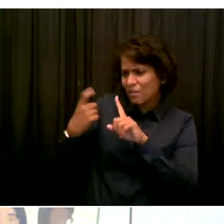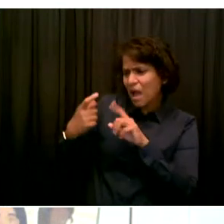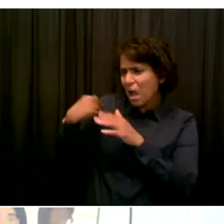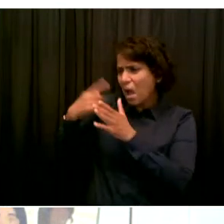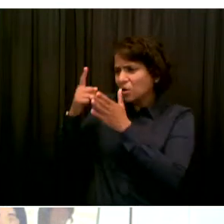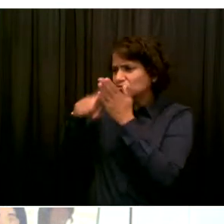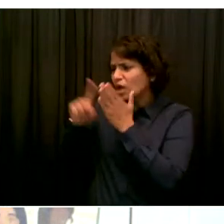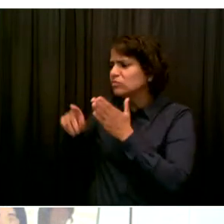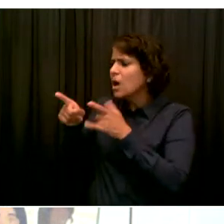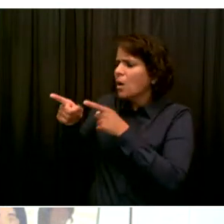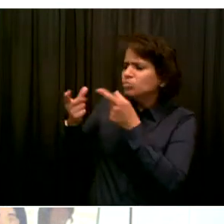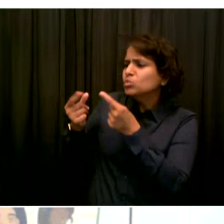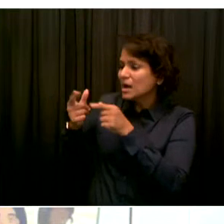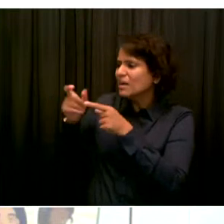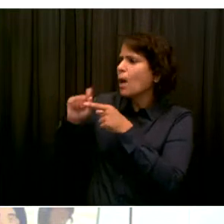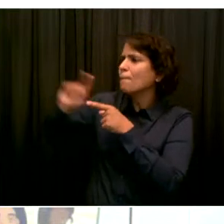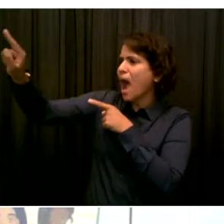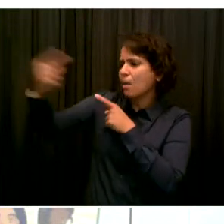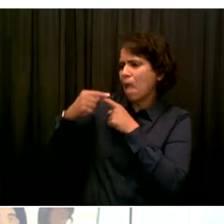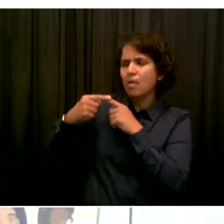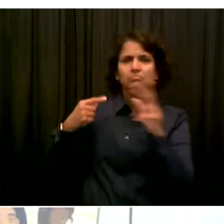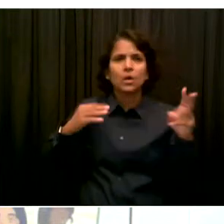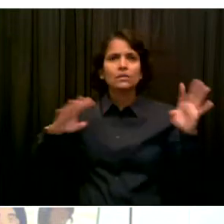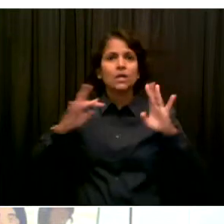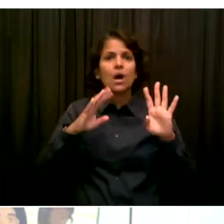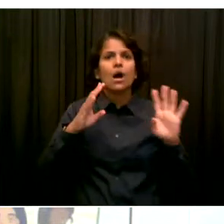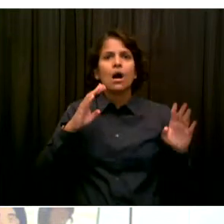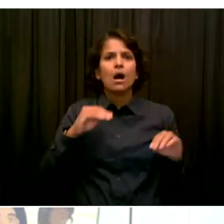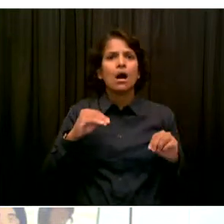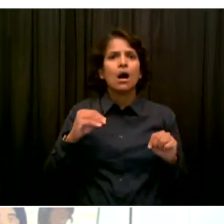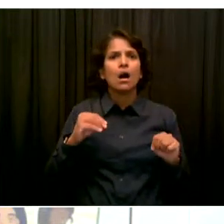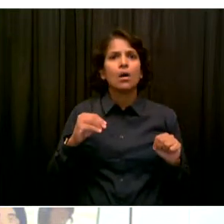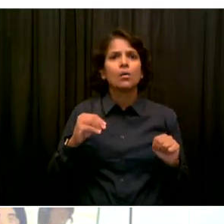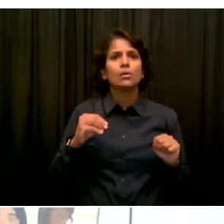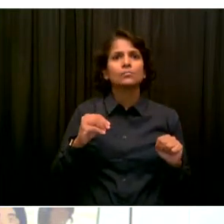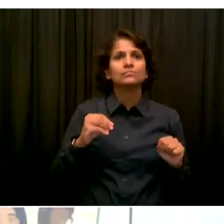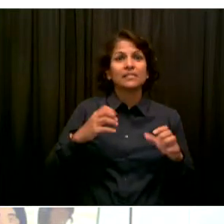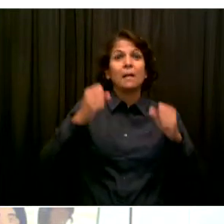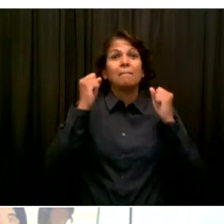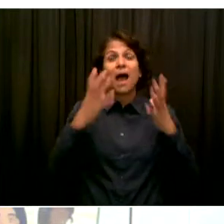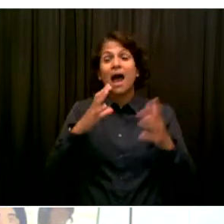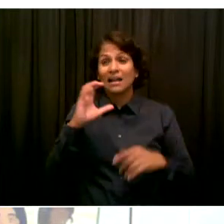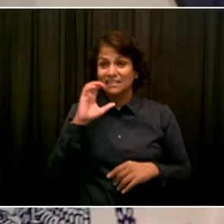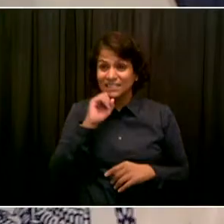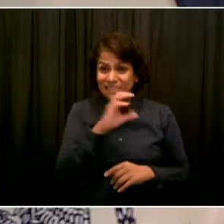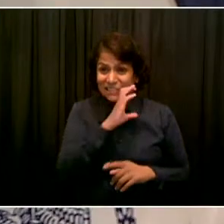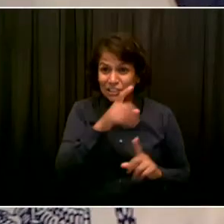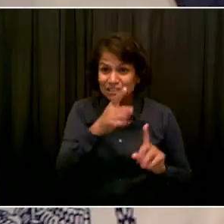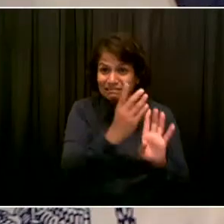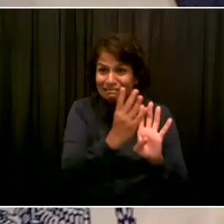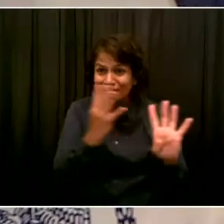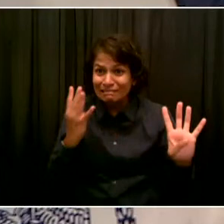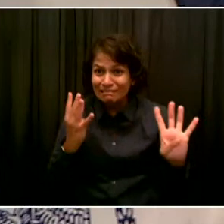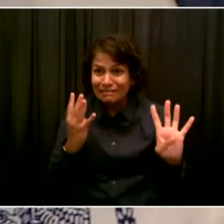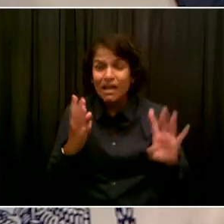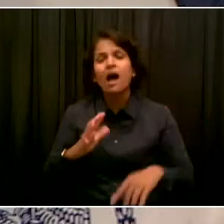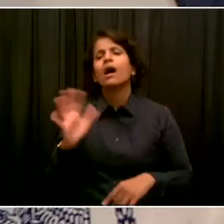problems walking to get them to the front of the line to maximize their comfort. Thank you. Thank you. Dr. Katz, you want to